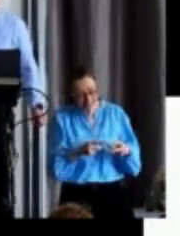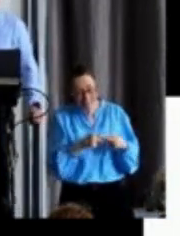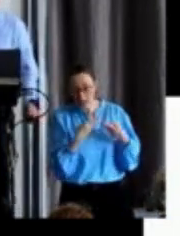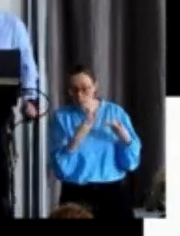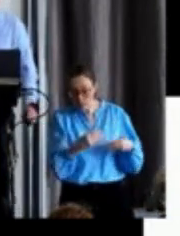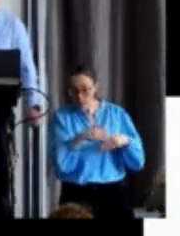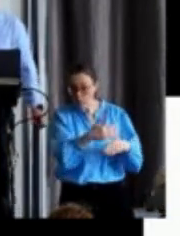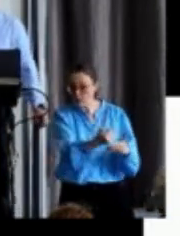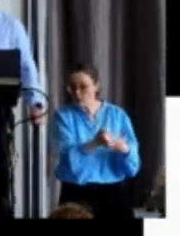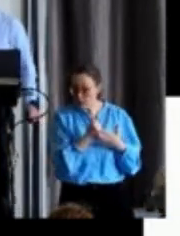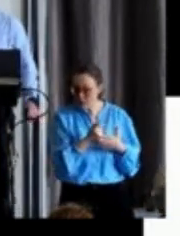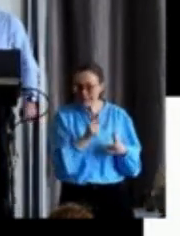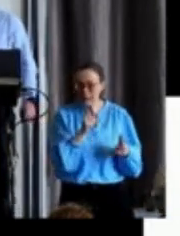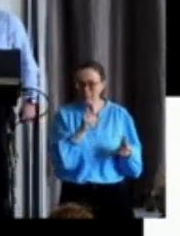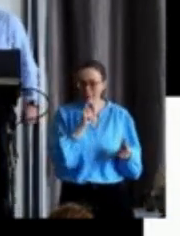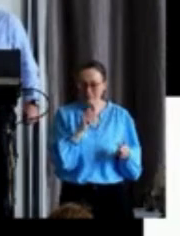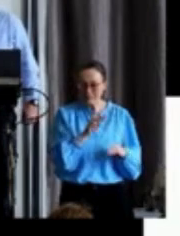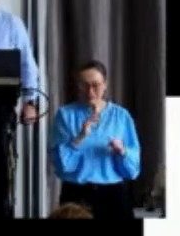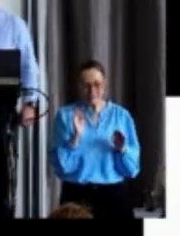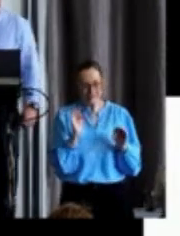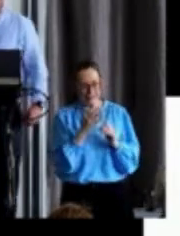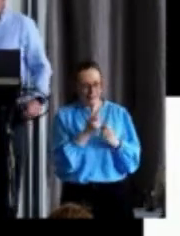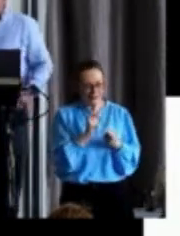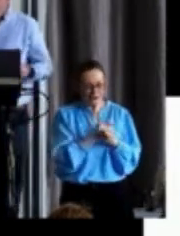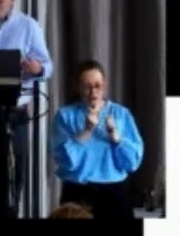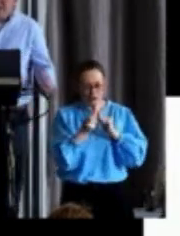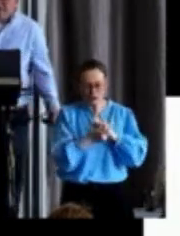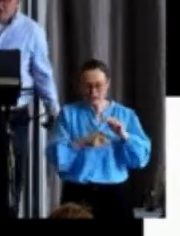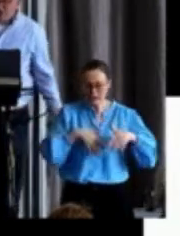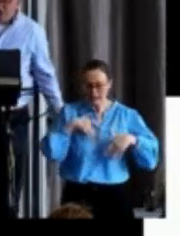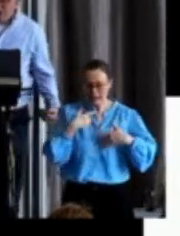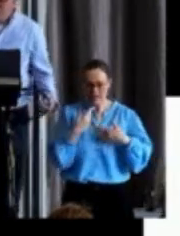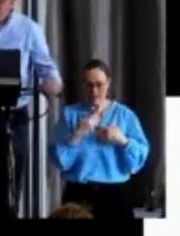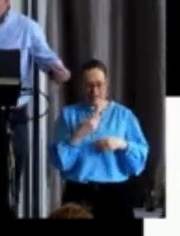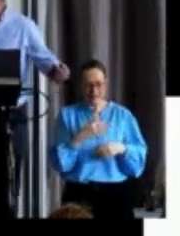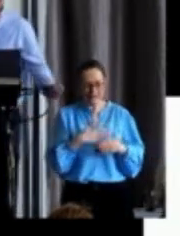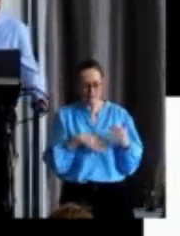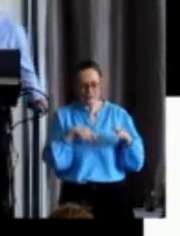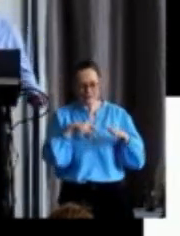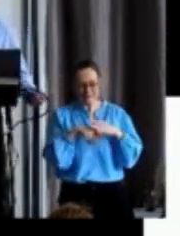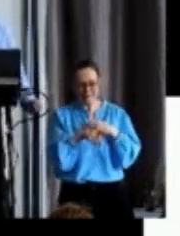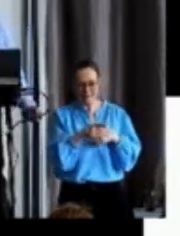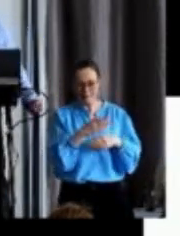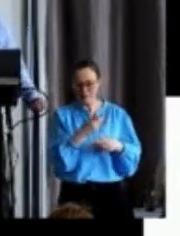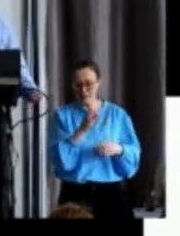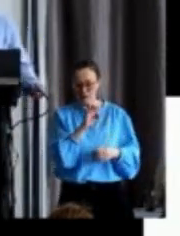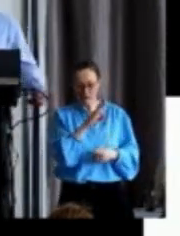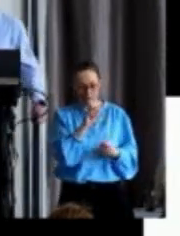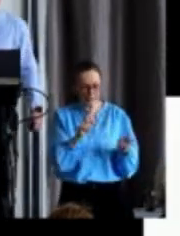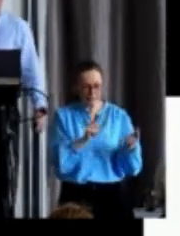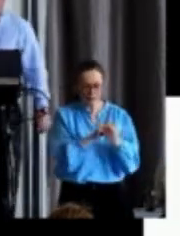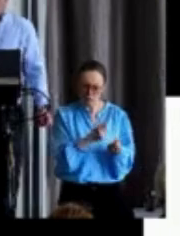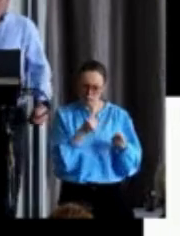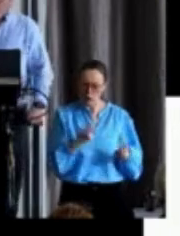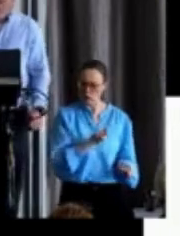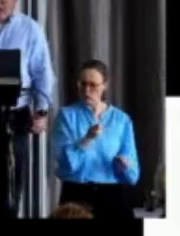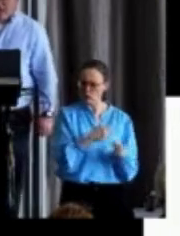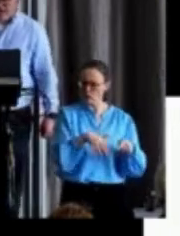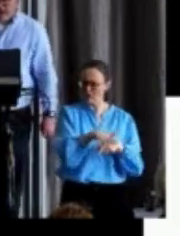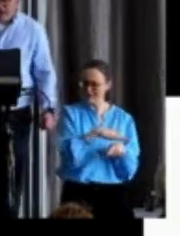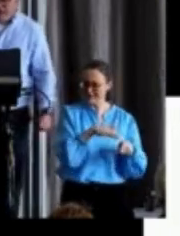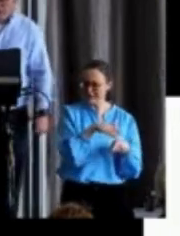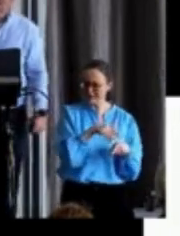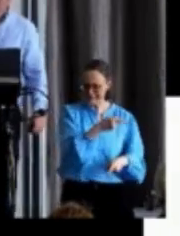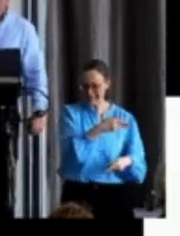additional support. However, fear of changes to their lifestyle and only seeing their GPs in a well-controlled situation remain